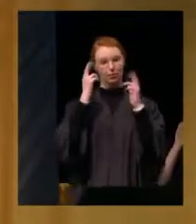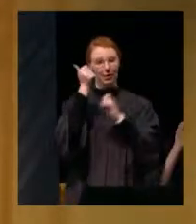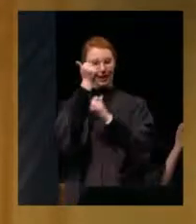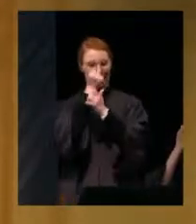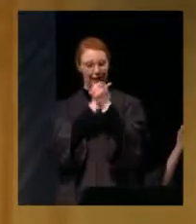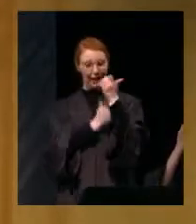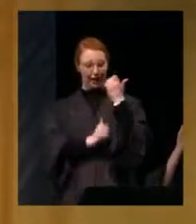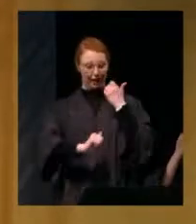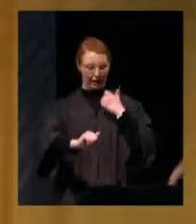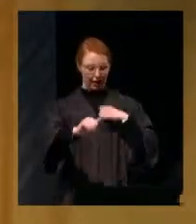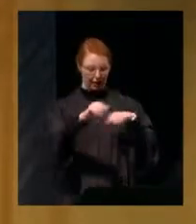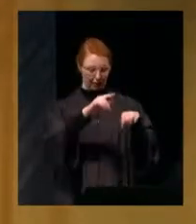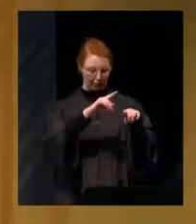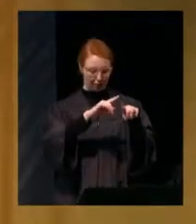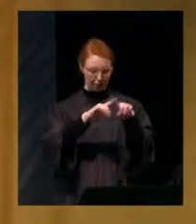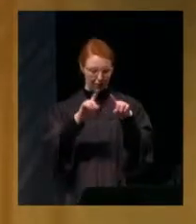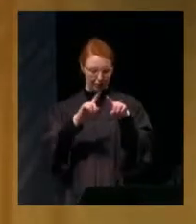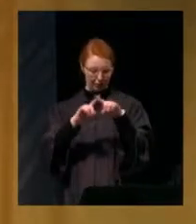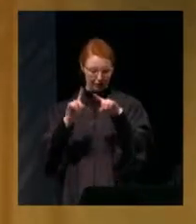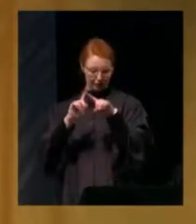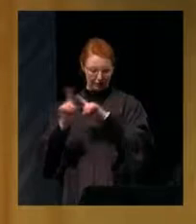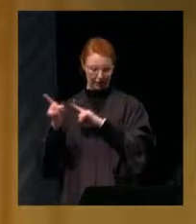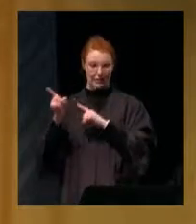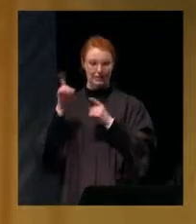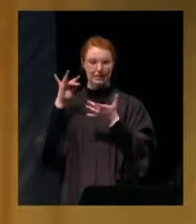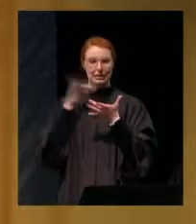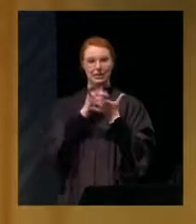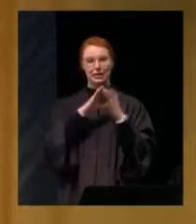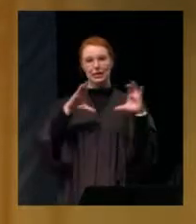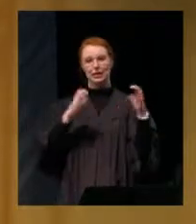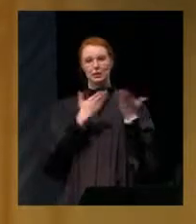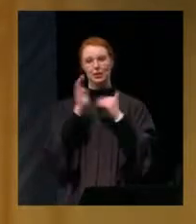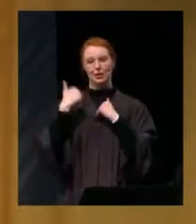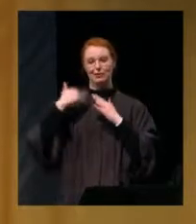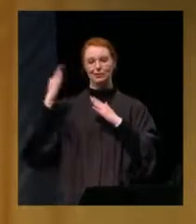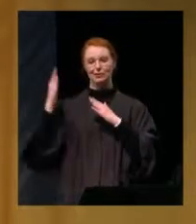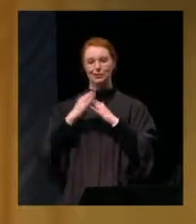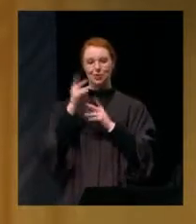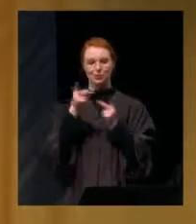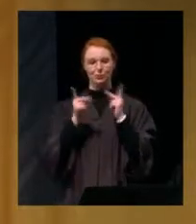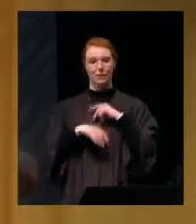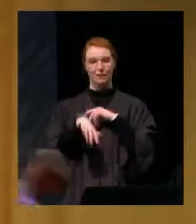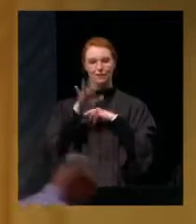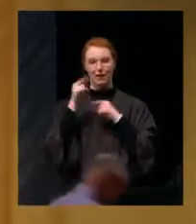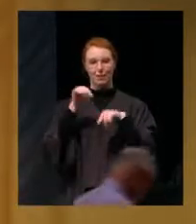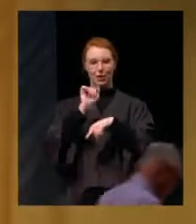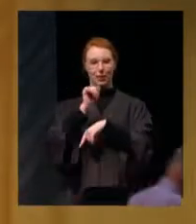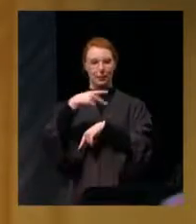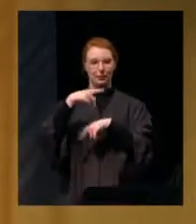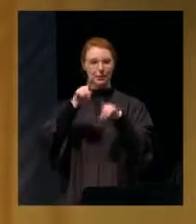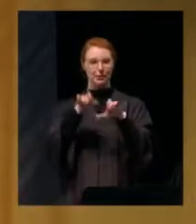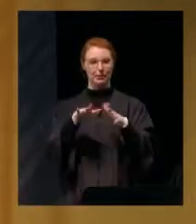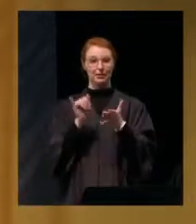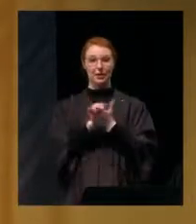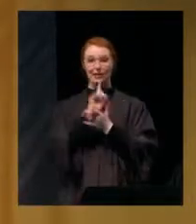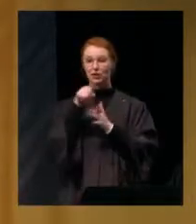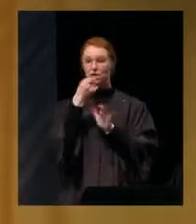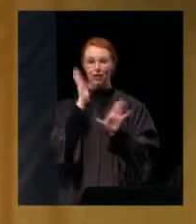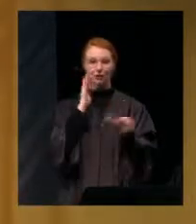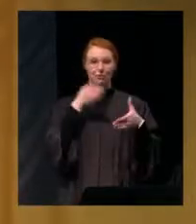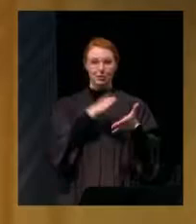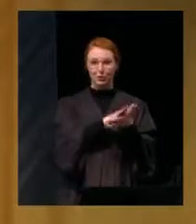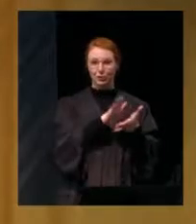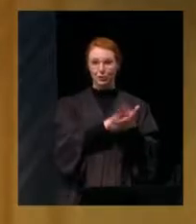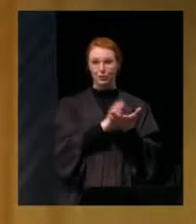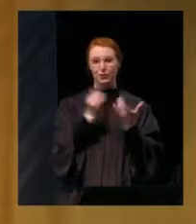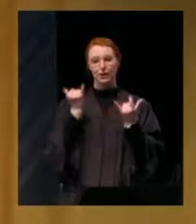NIMC session would help us get one step closer to a top score of 5 on the AP tests. And that was just academics. Then